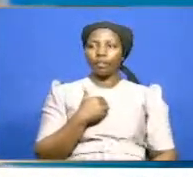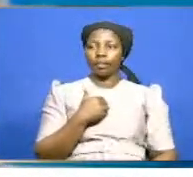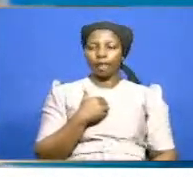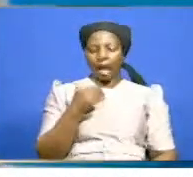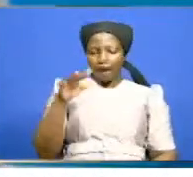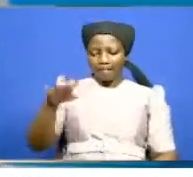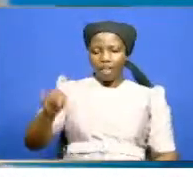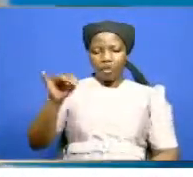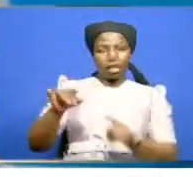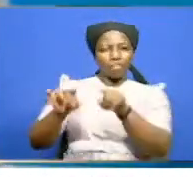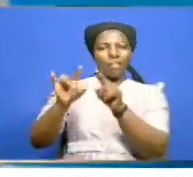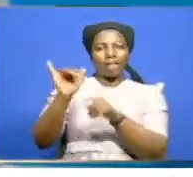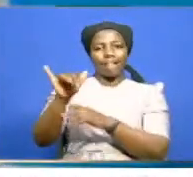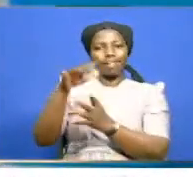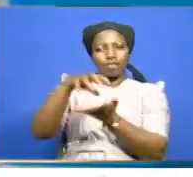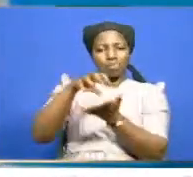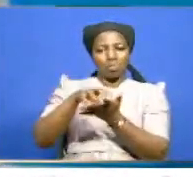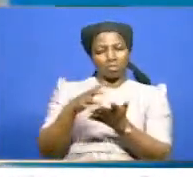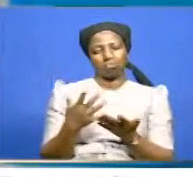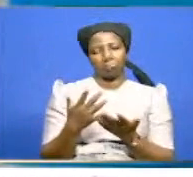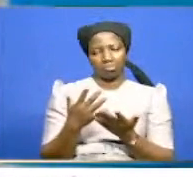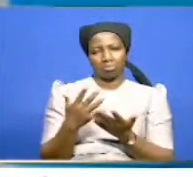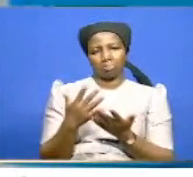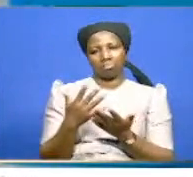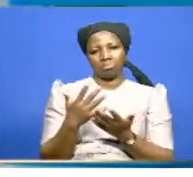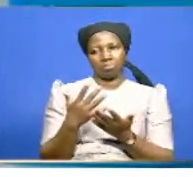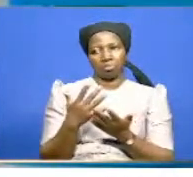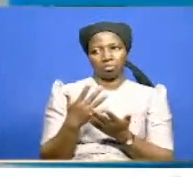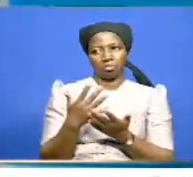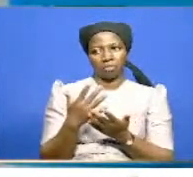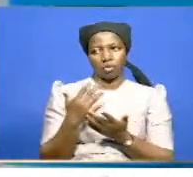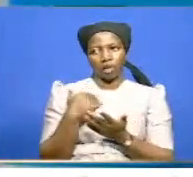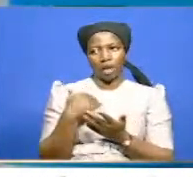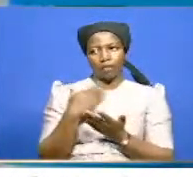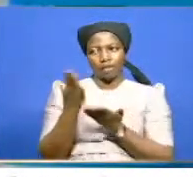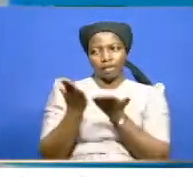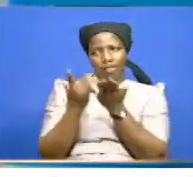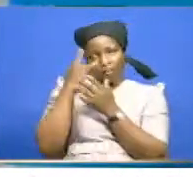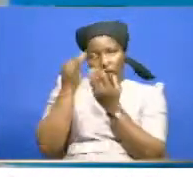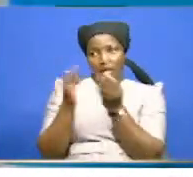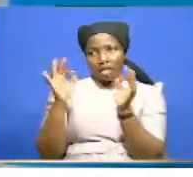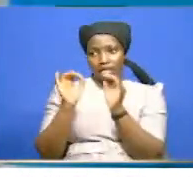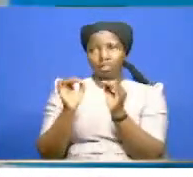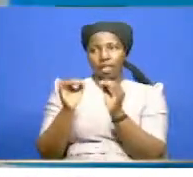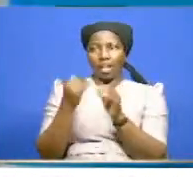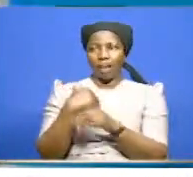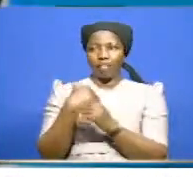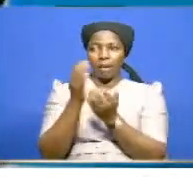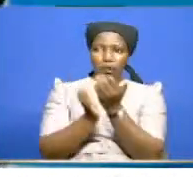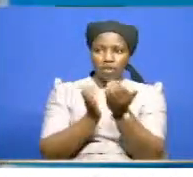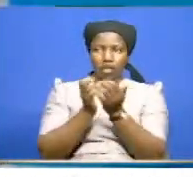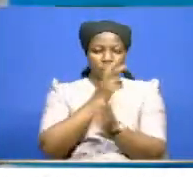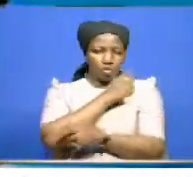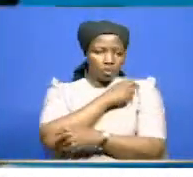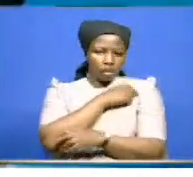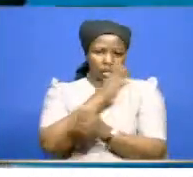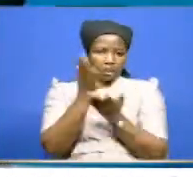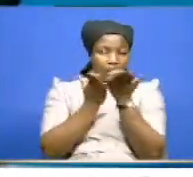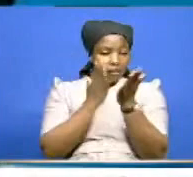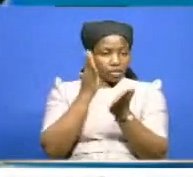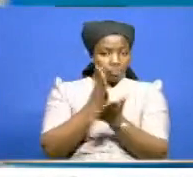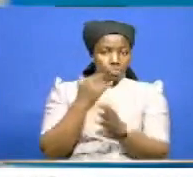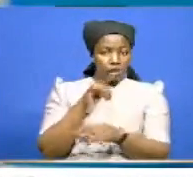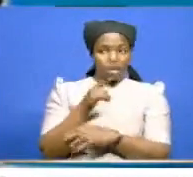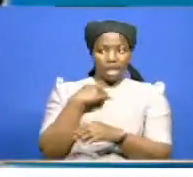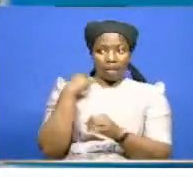situations, we've been offering that service for free. It's a business consultancy service. And it has really worked.